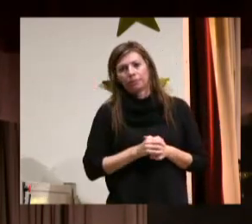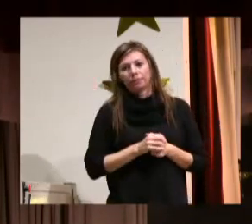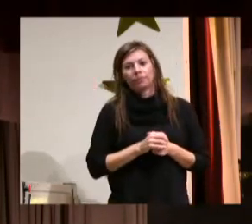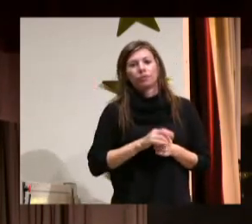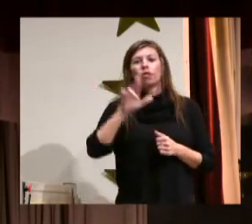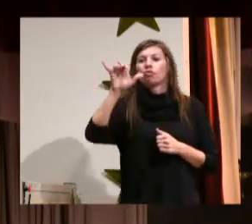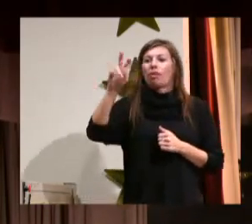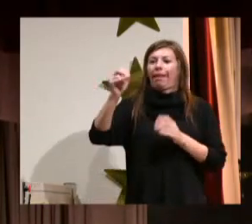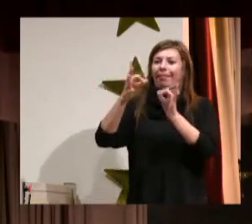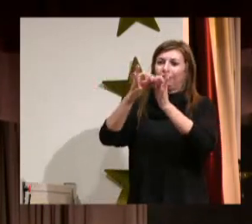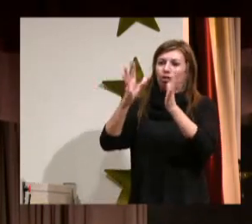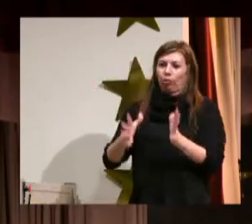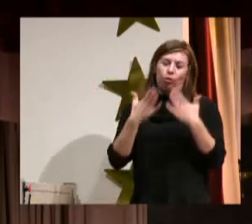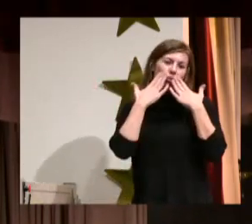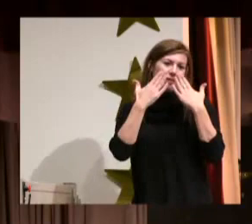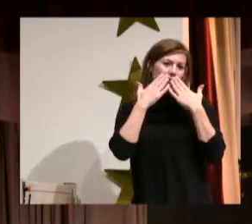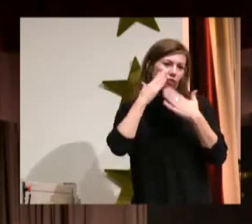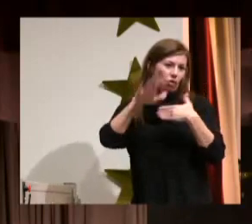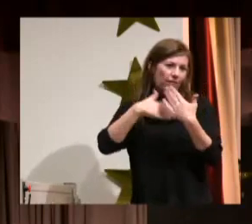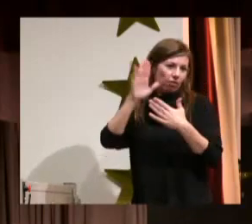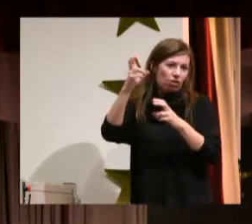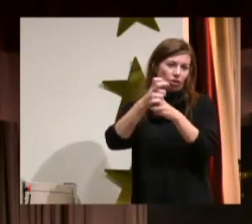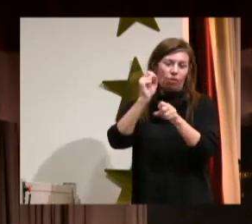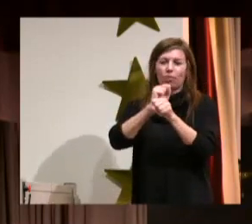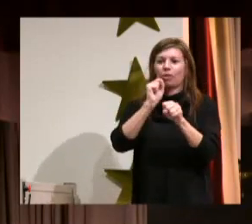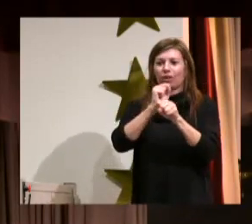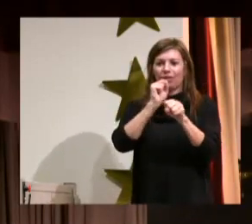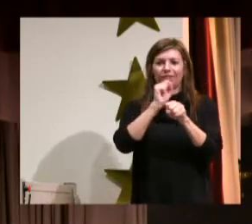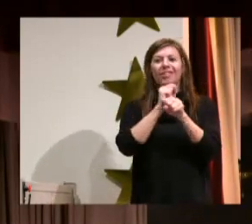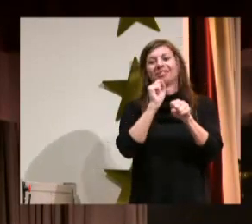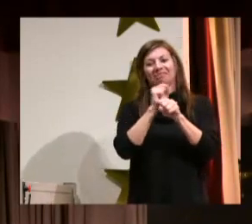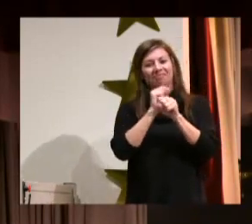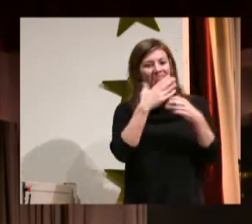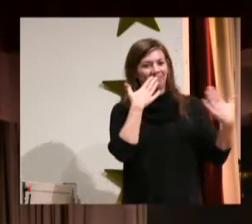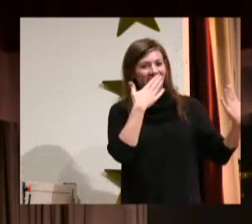Ryan, the interpreter, thank you so much for all your hard work interpreting tonight.